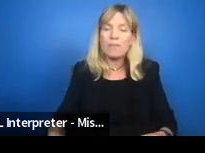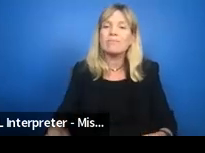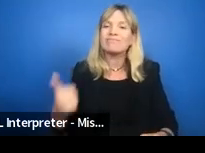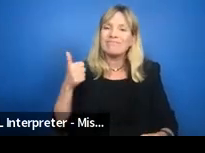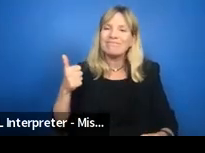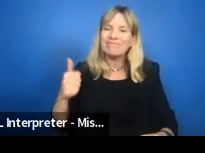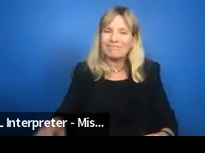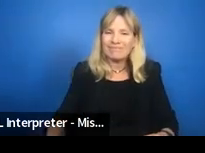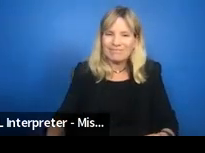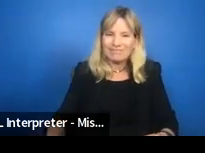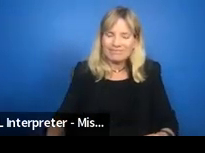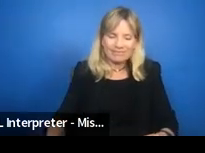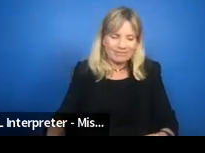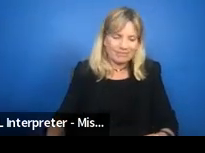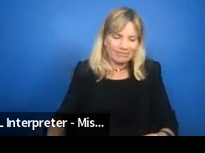you. Mm-hmm.